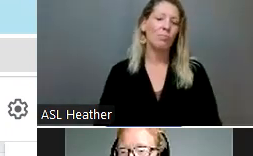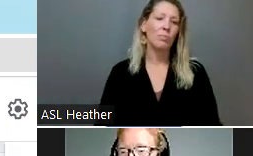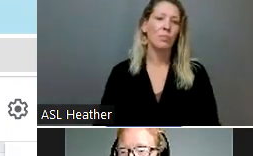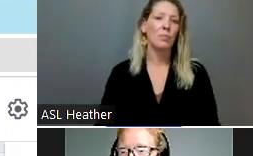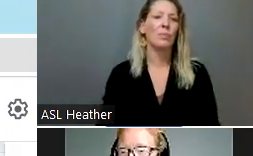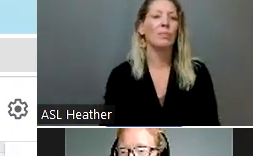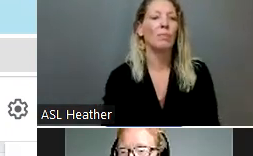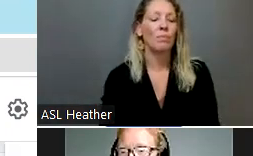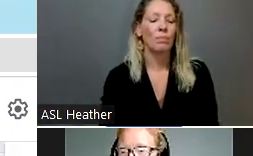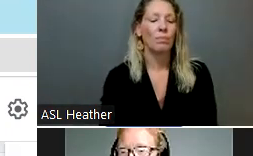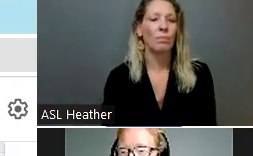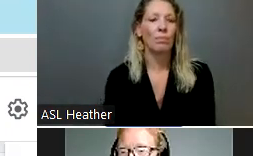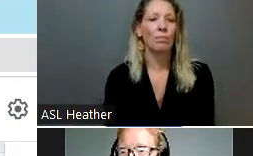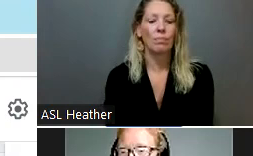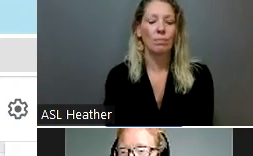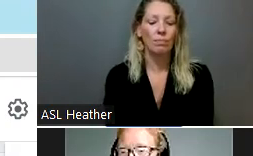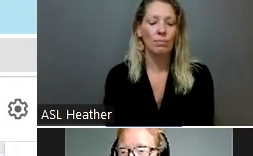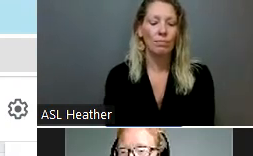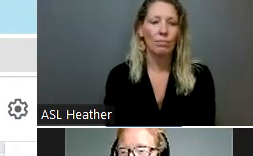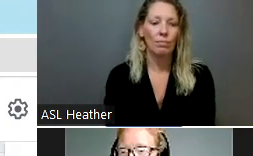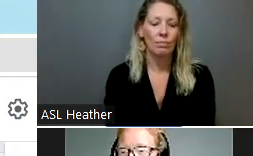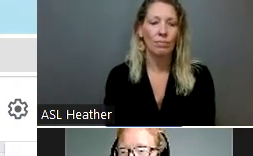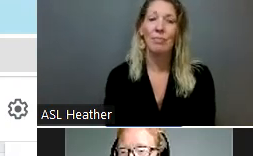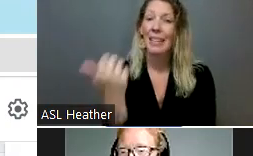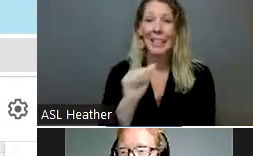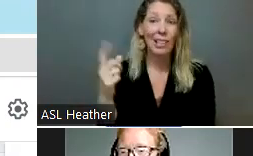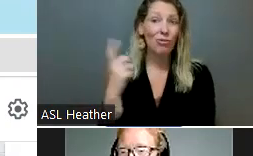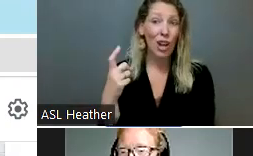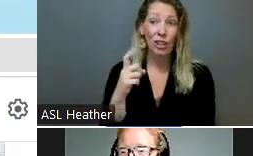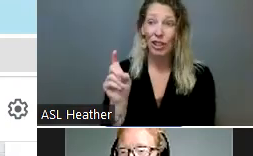Do folks have any questions on this page before we move on?